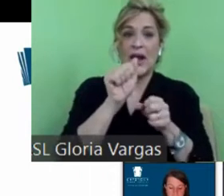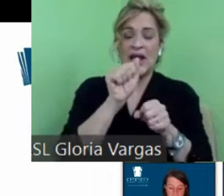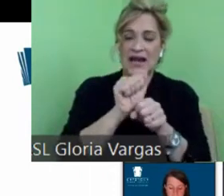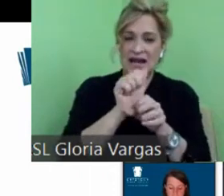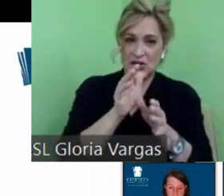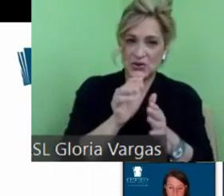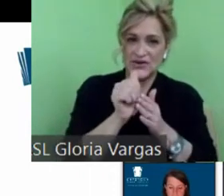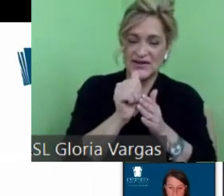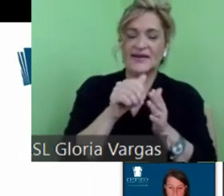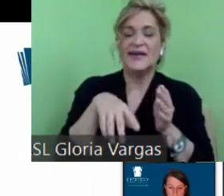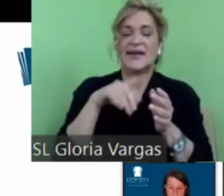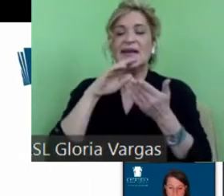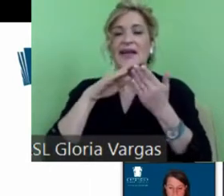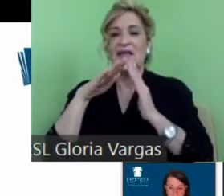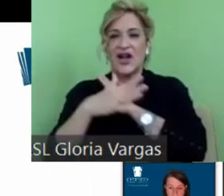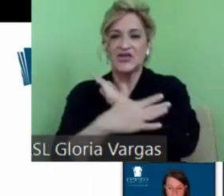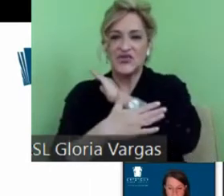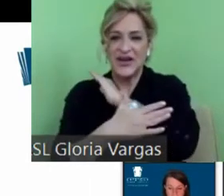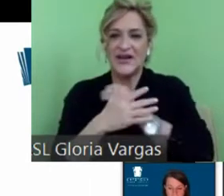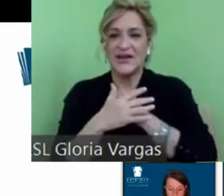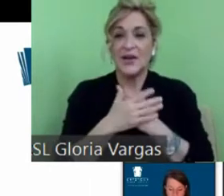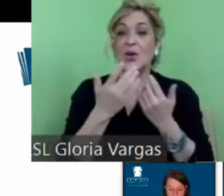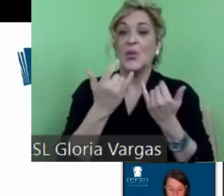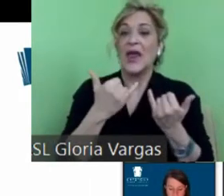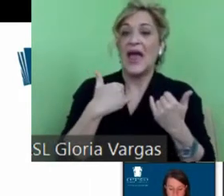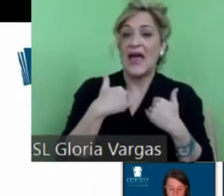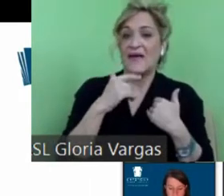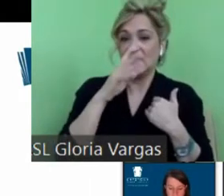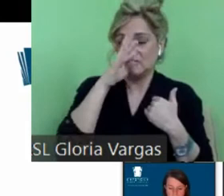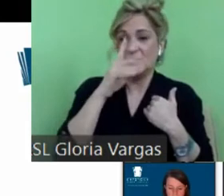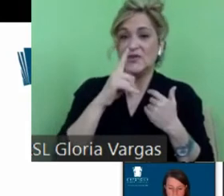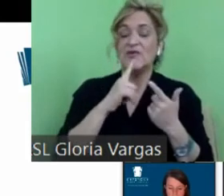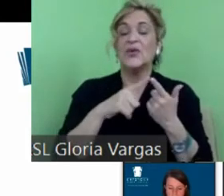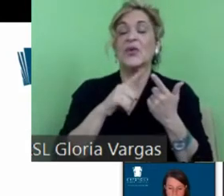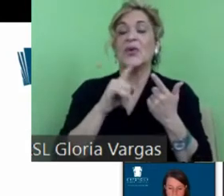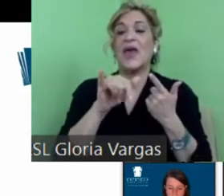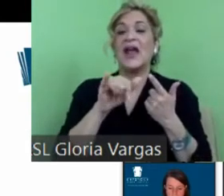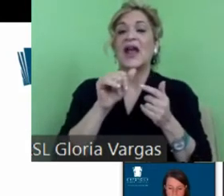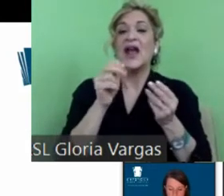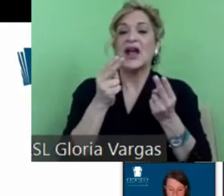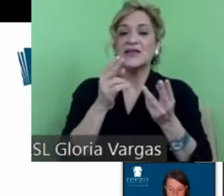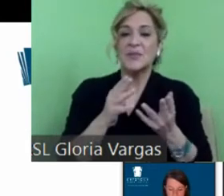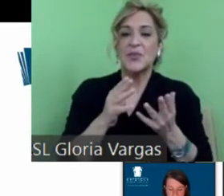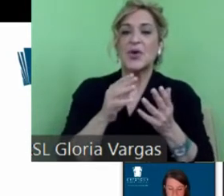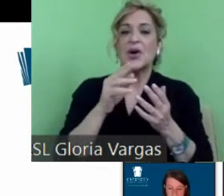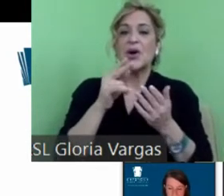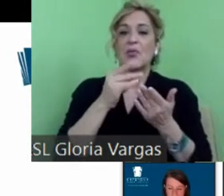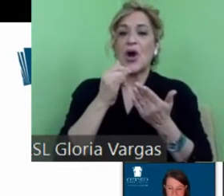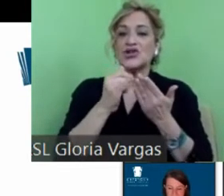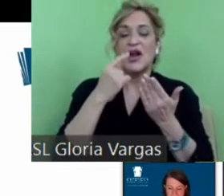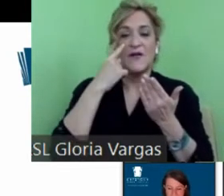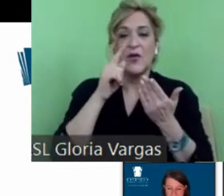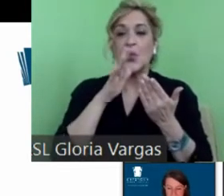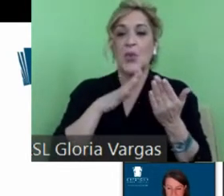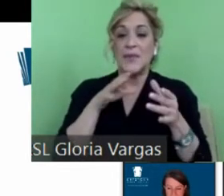the country. In tandem, we have piloted a customized employment project to support a small group of women with